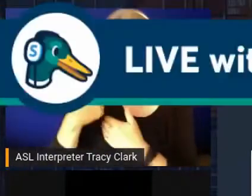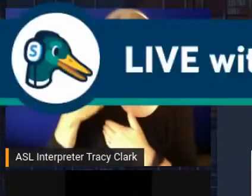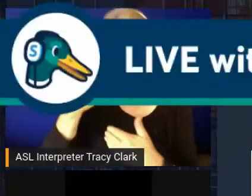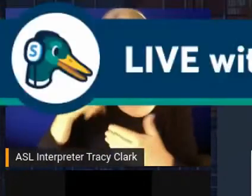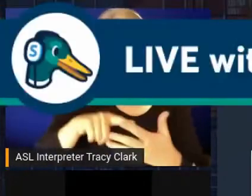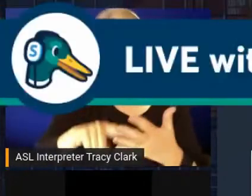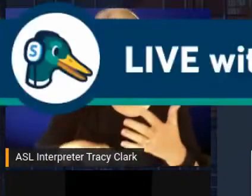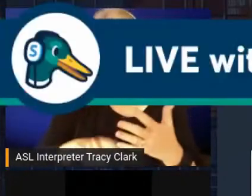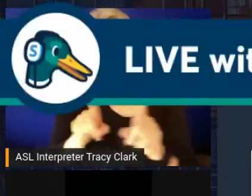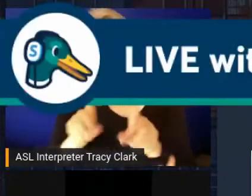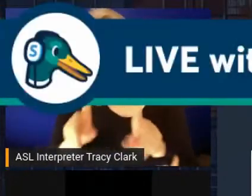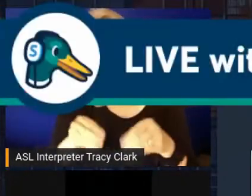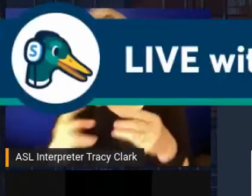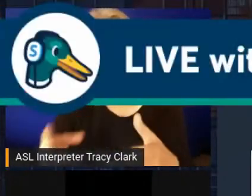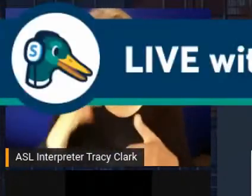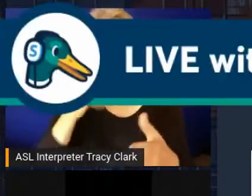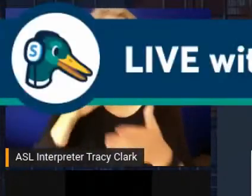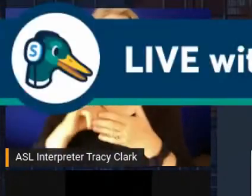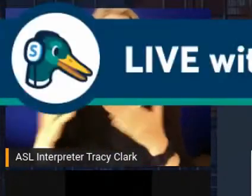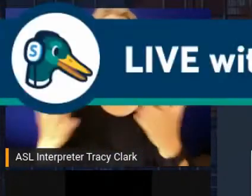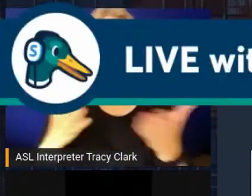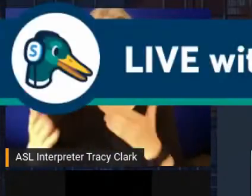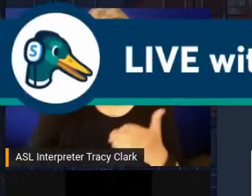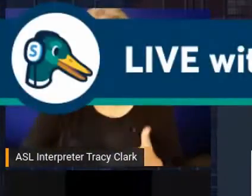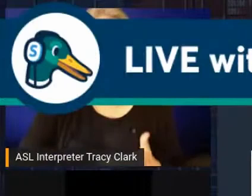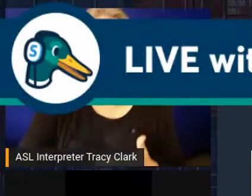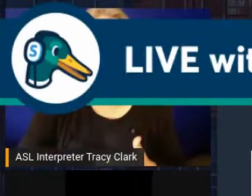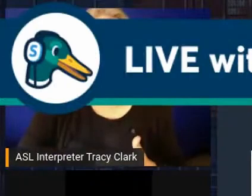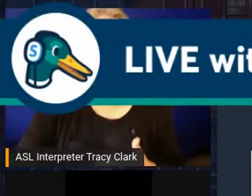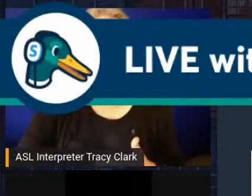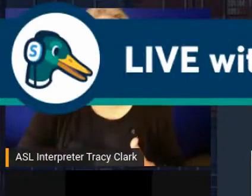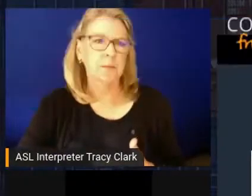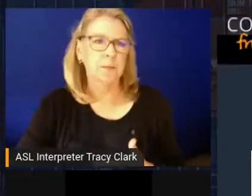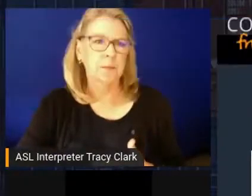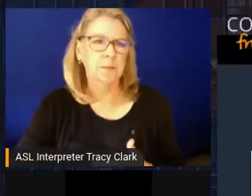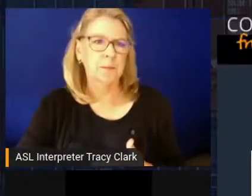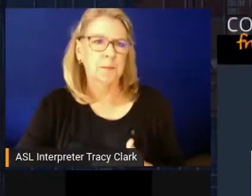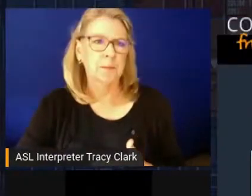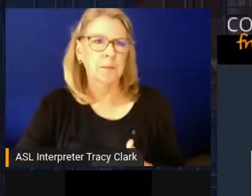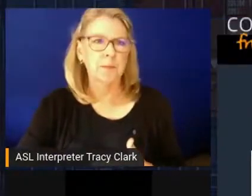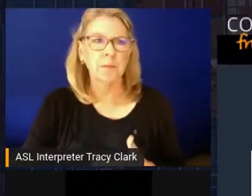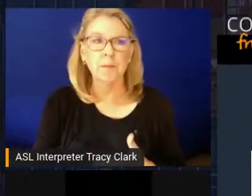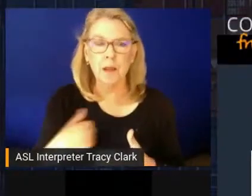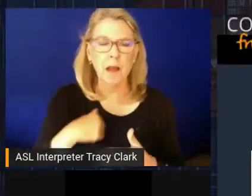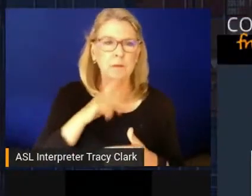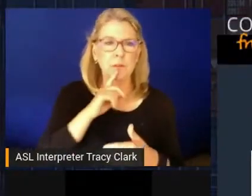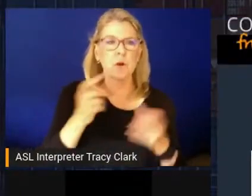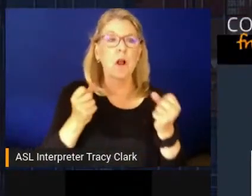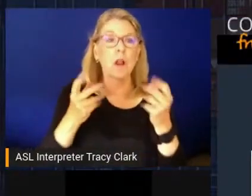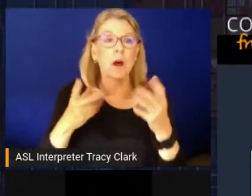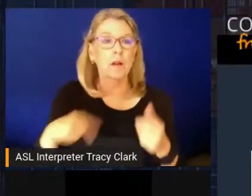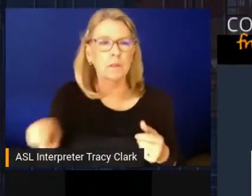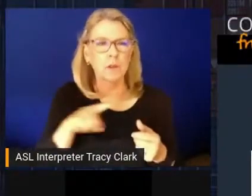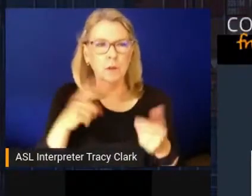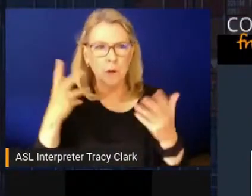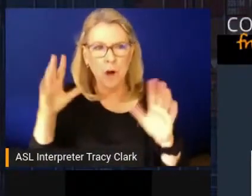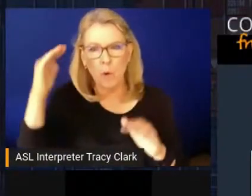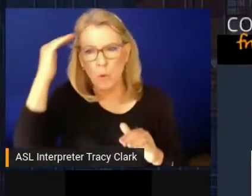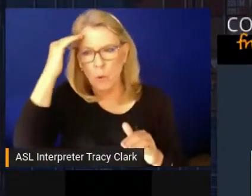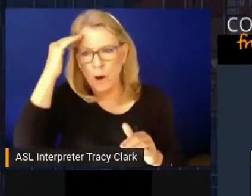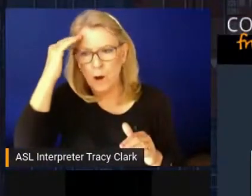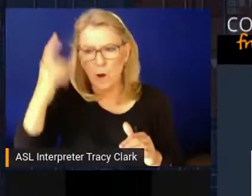as a provider of those different services. And as I'm sure a lot of you are aware,